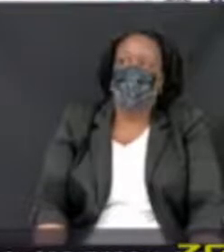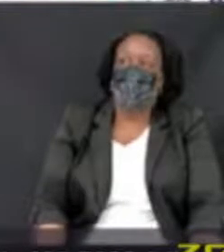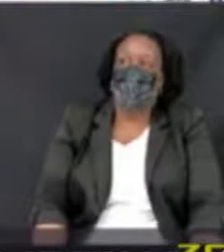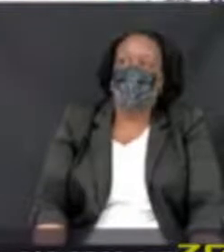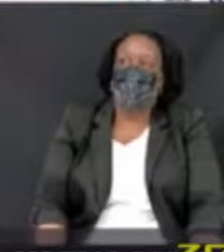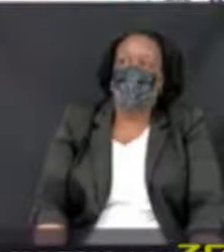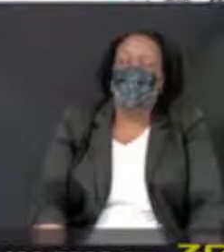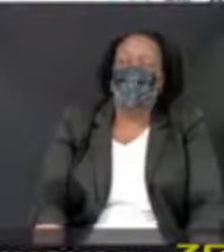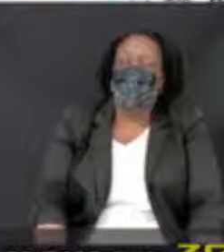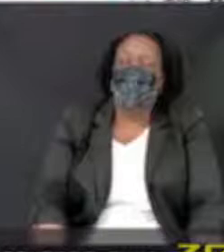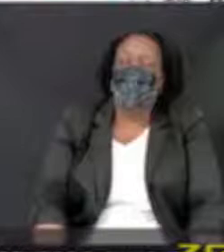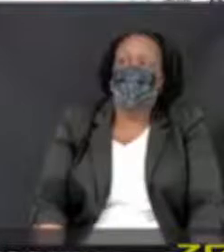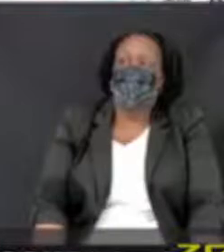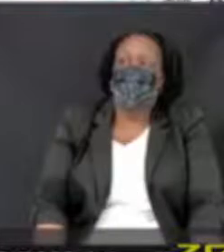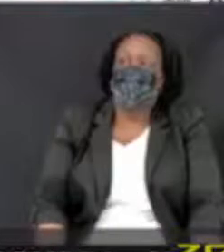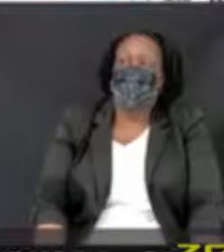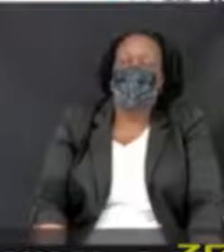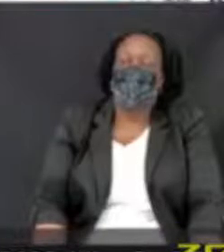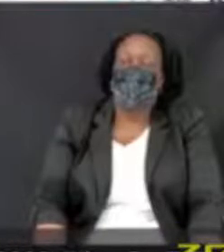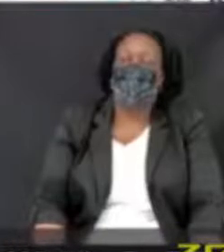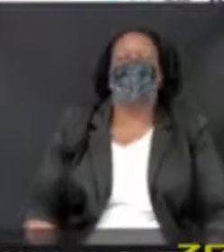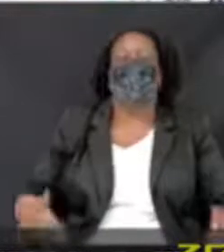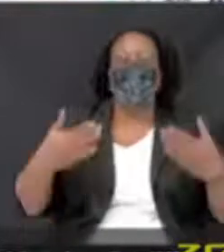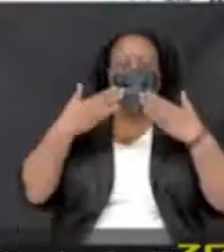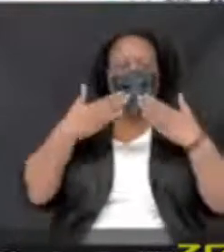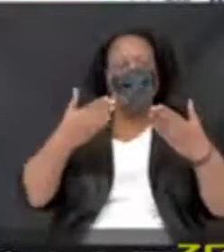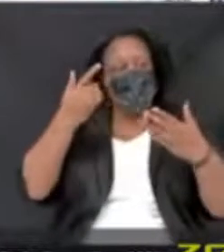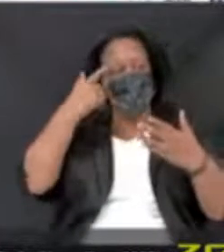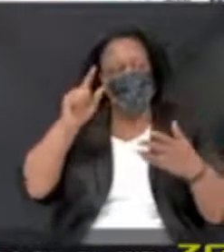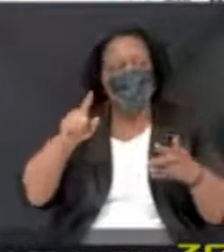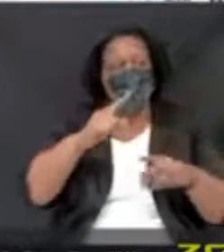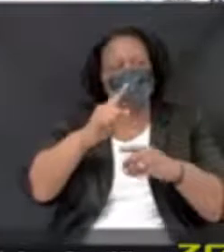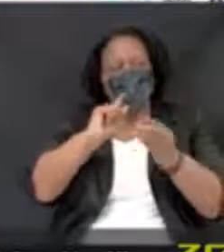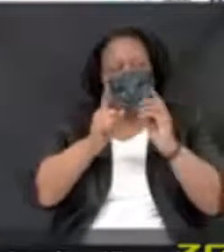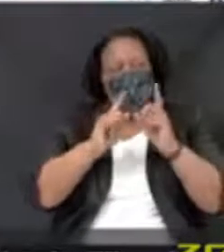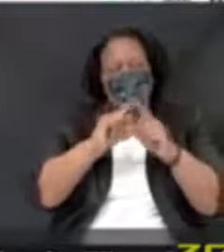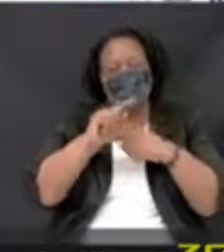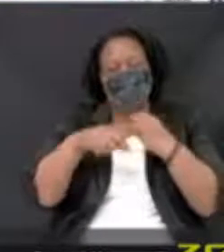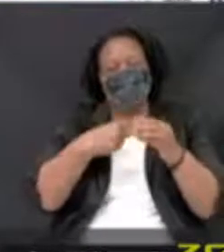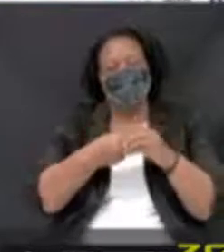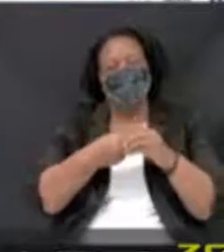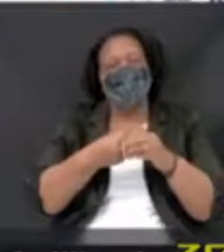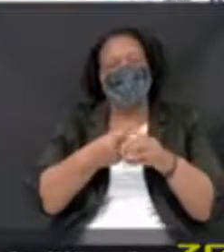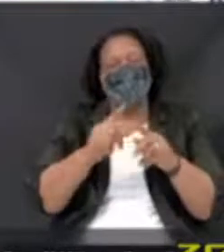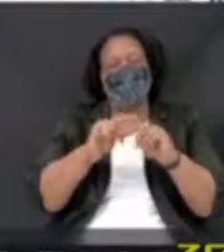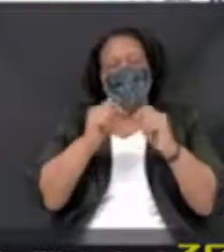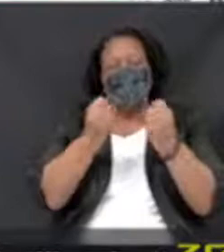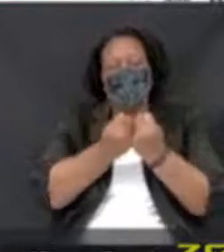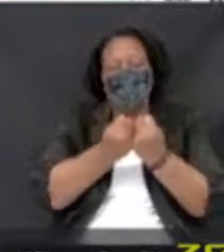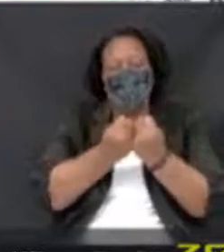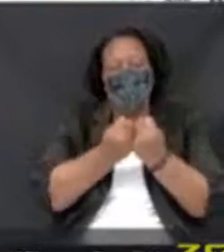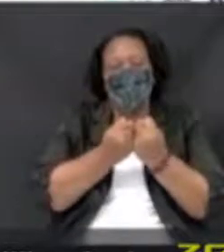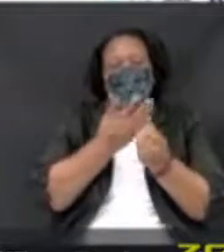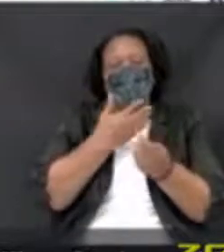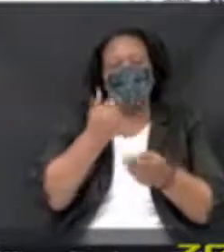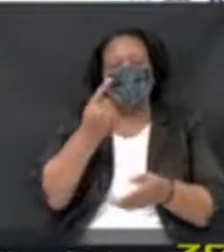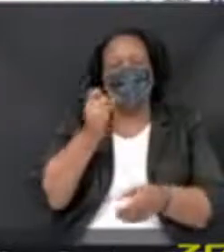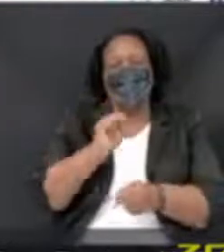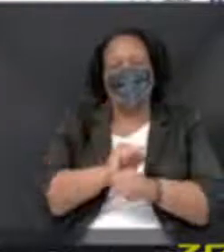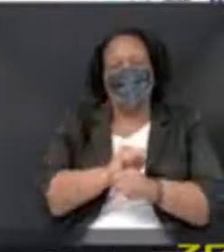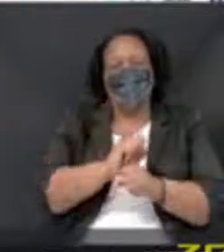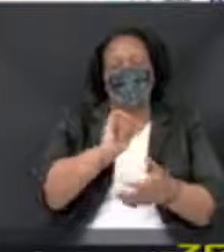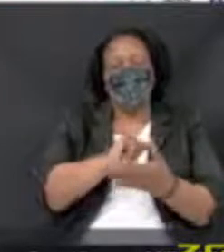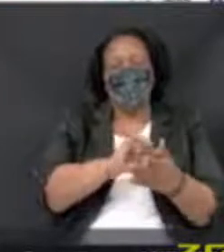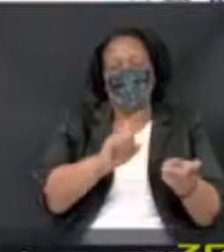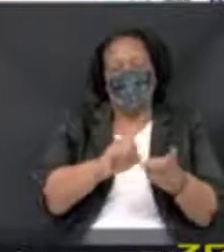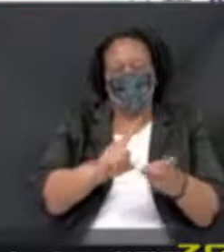description of the functions of the National COVID-19 Task Force and your presentation.